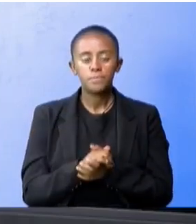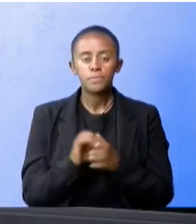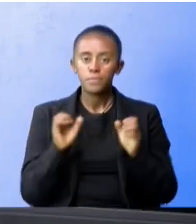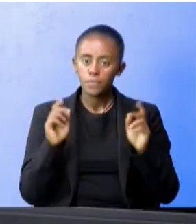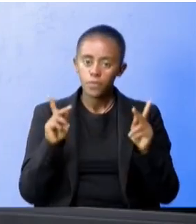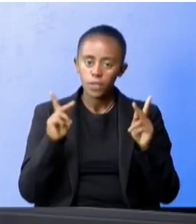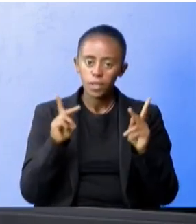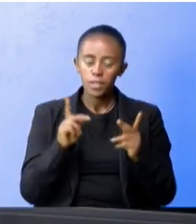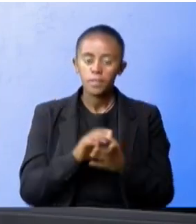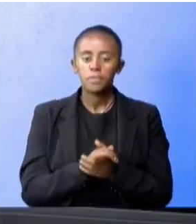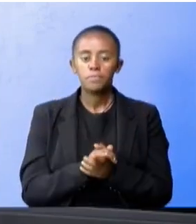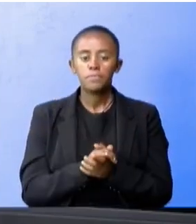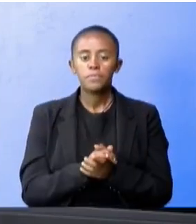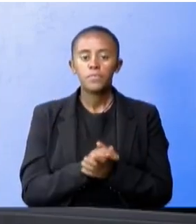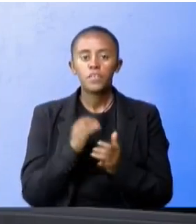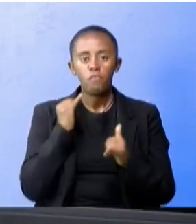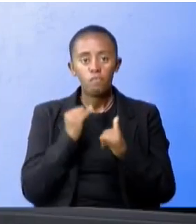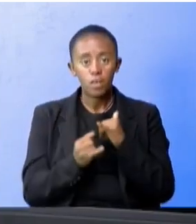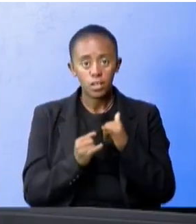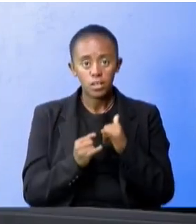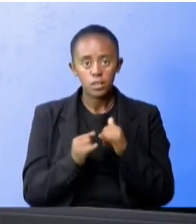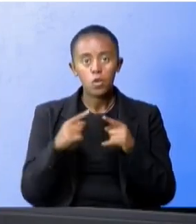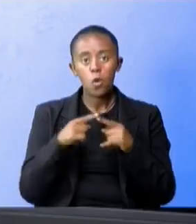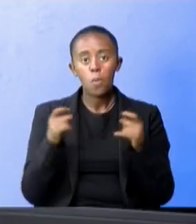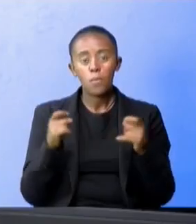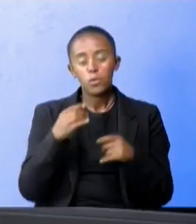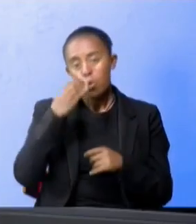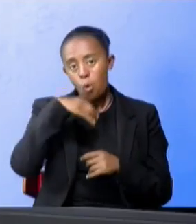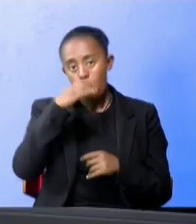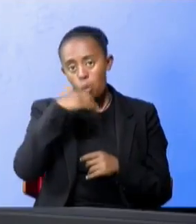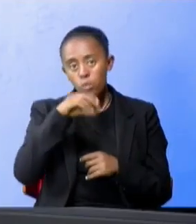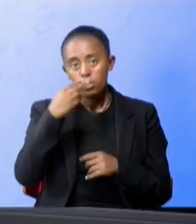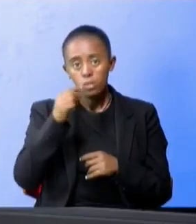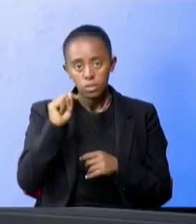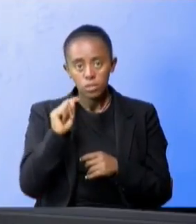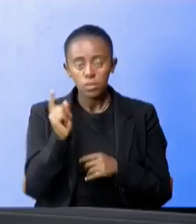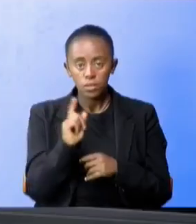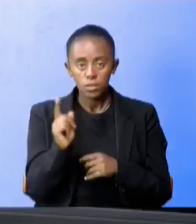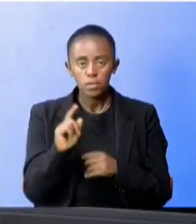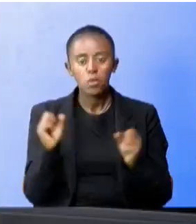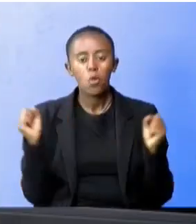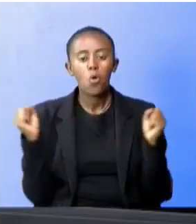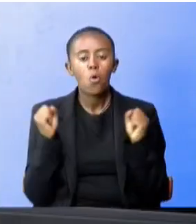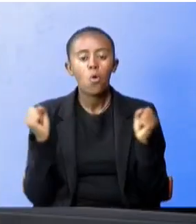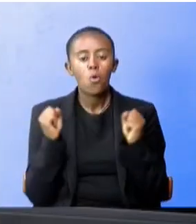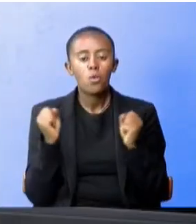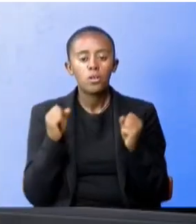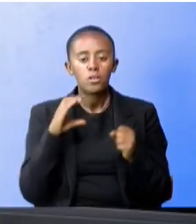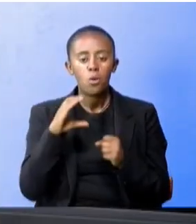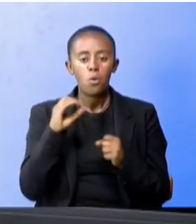Okay. And finally, the opposite of hot is cold.